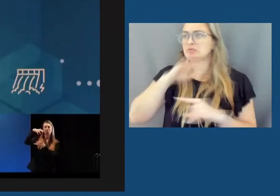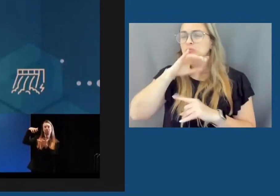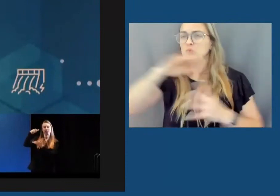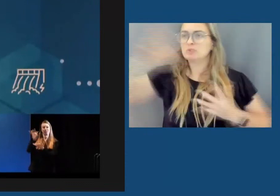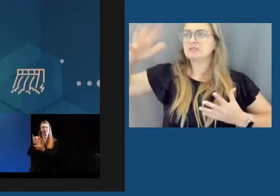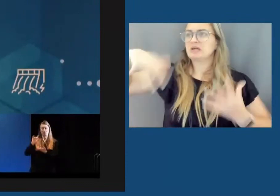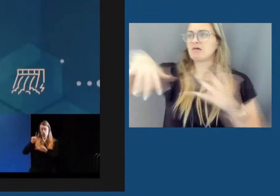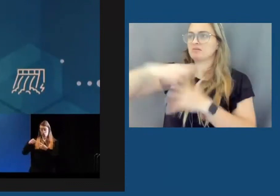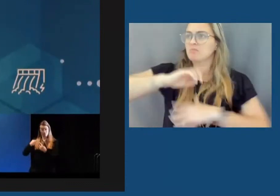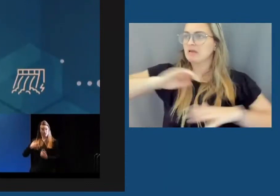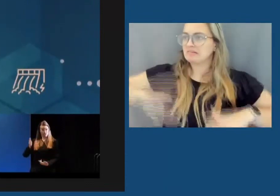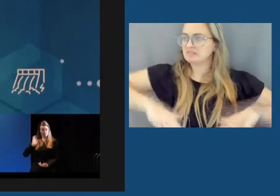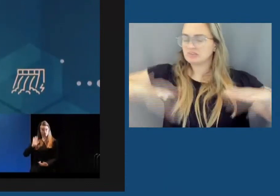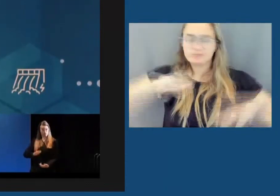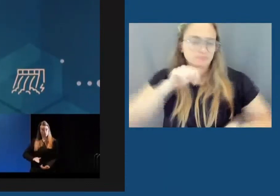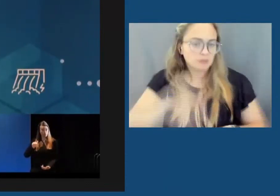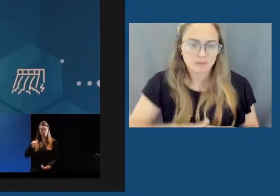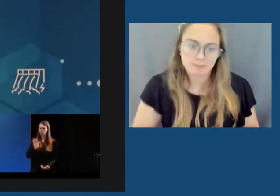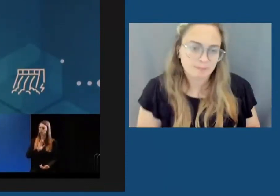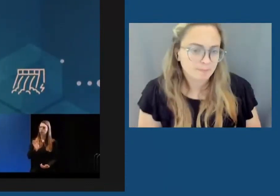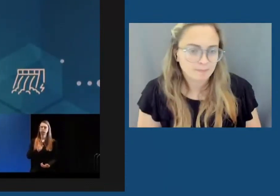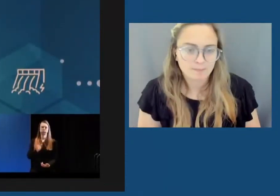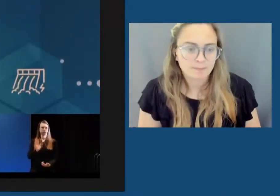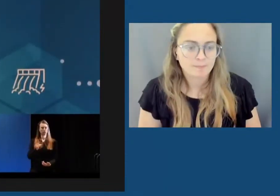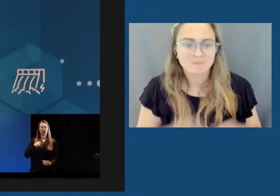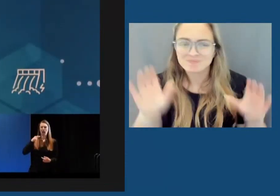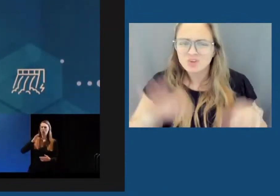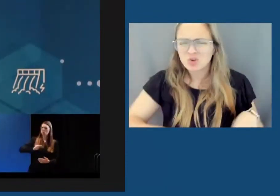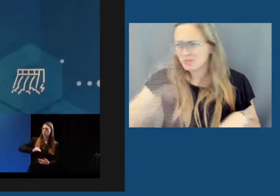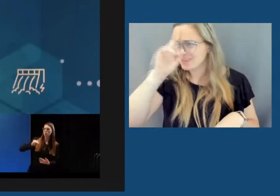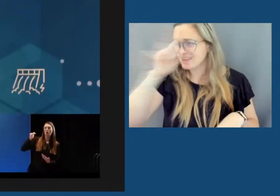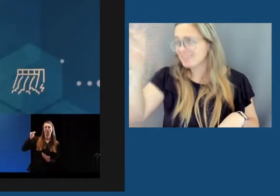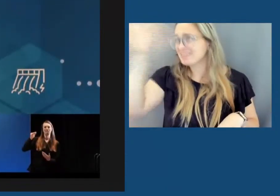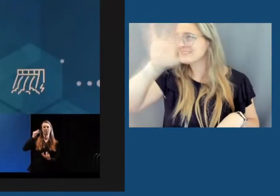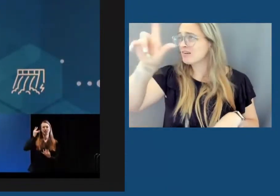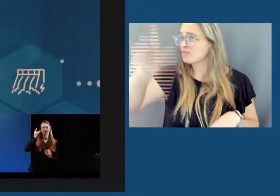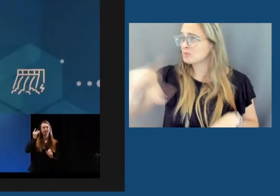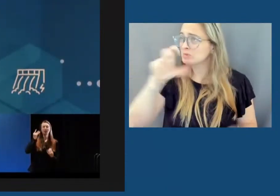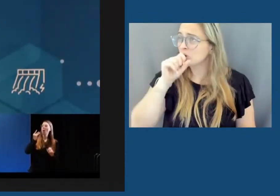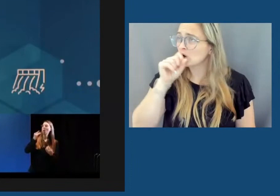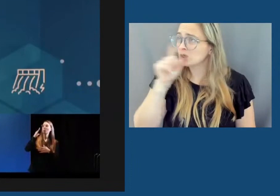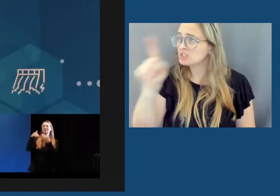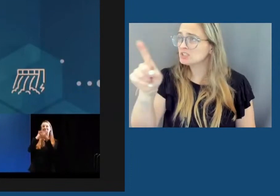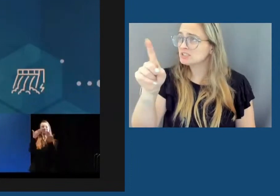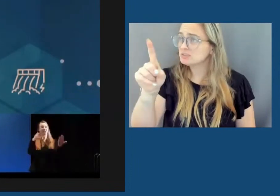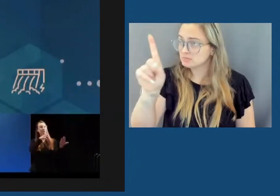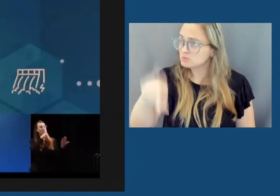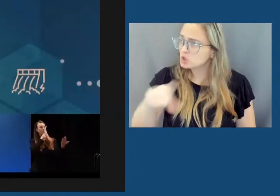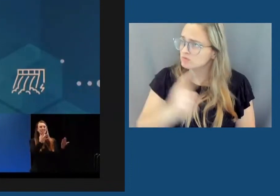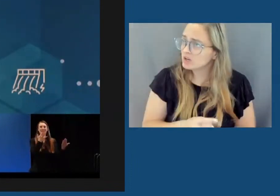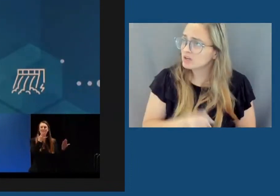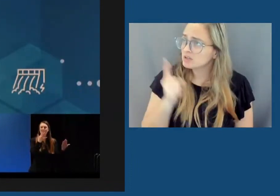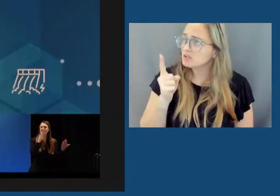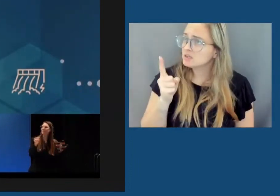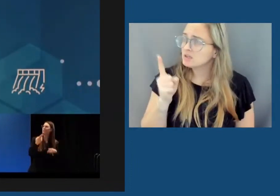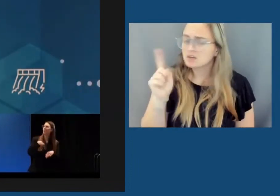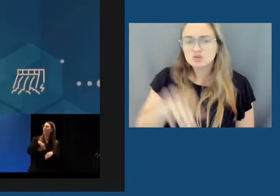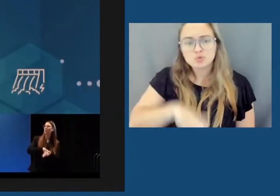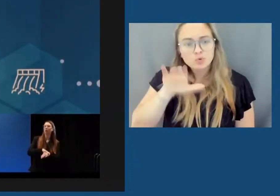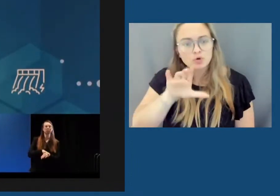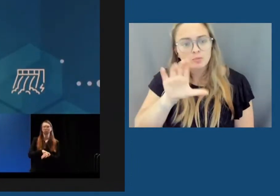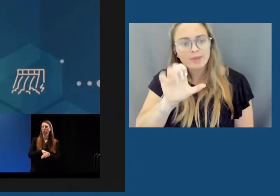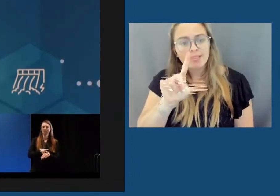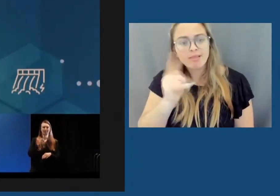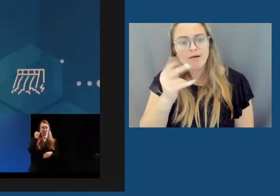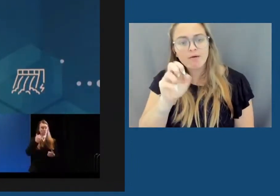childhood, when I grew up thinking that the skies were supposed to be orange. Because you grew up in Lackawanna or in the neighboring